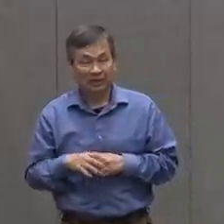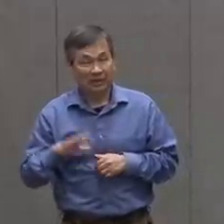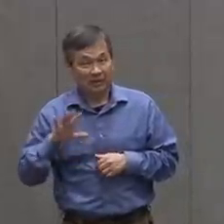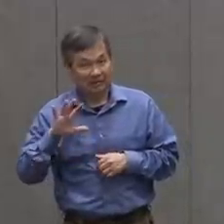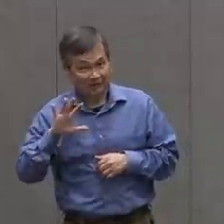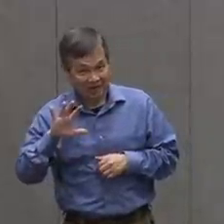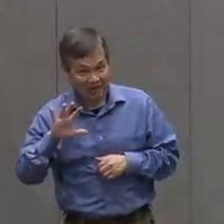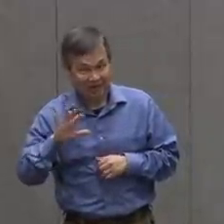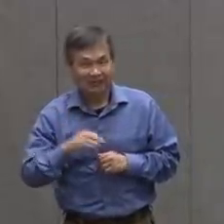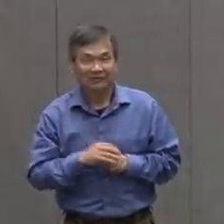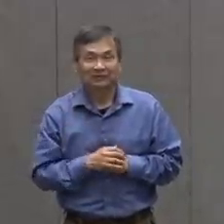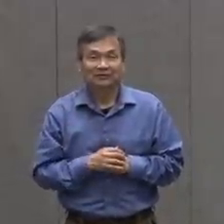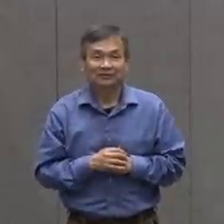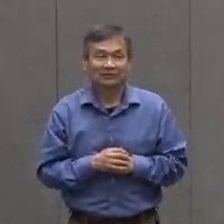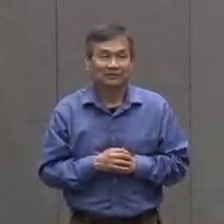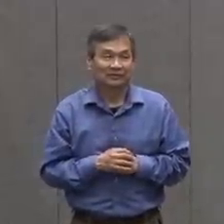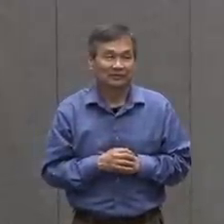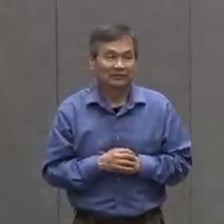1, 2, 3, 4, 5.